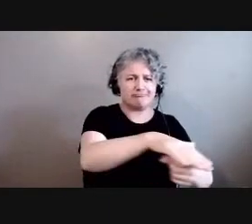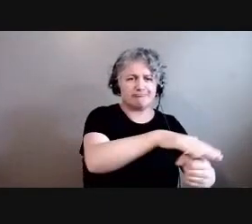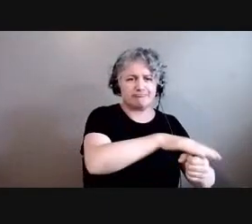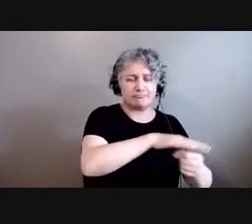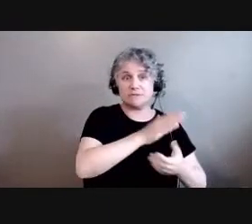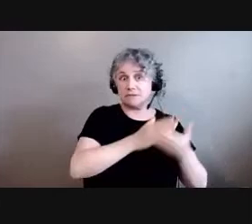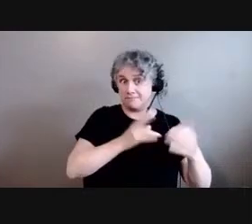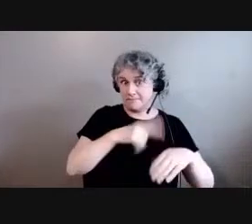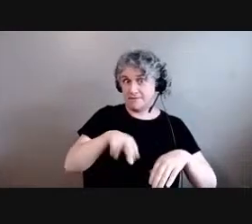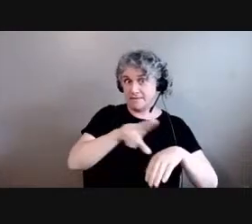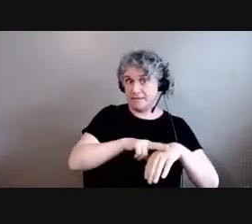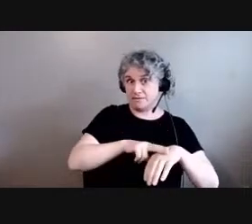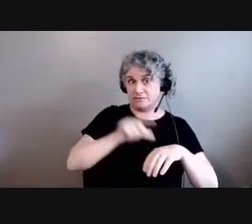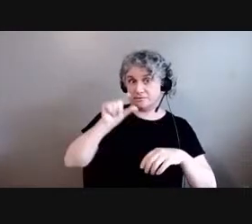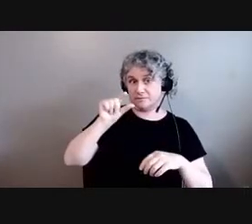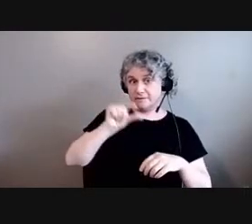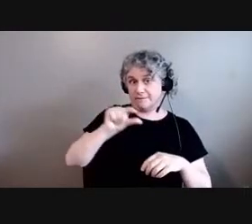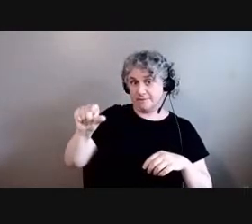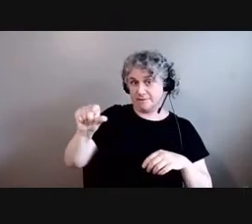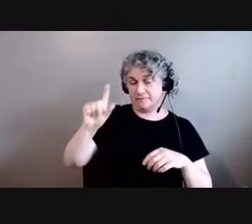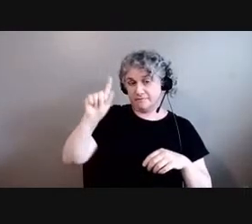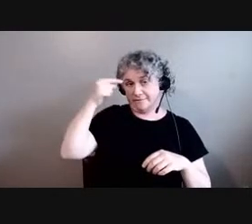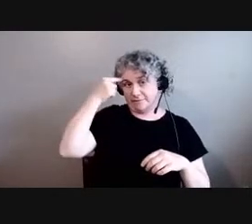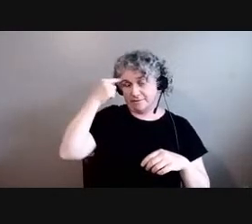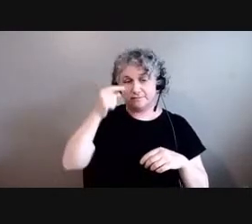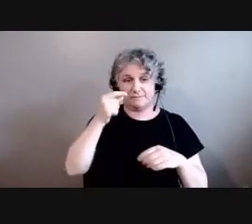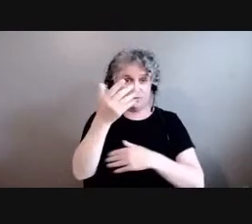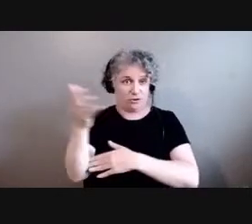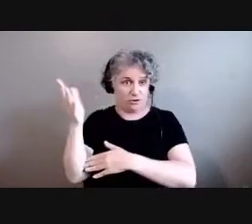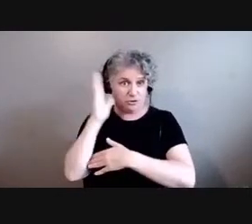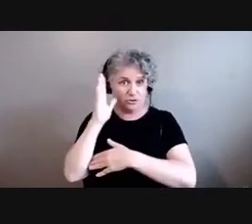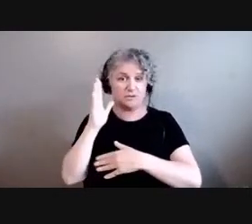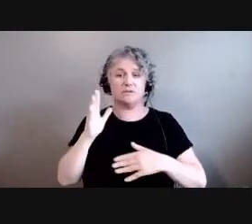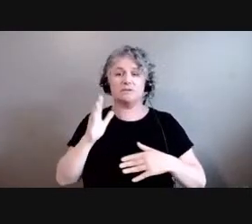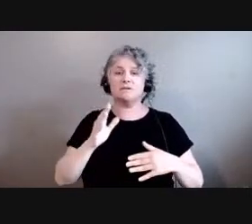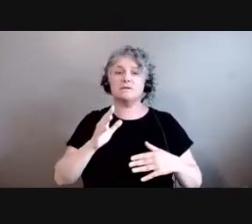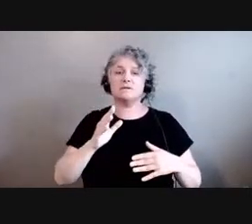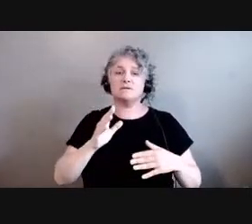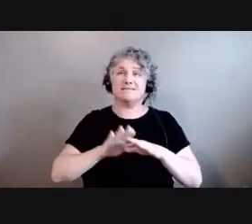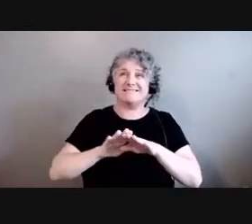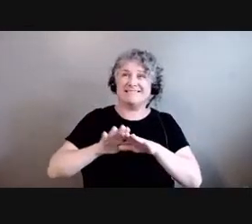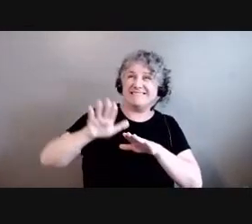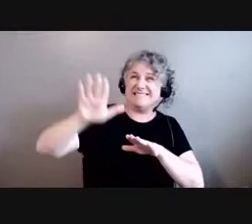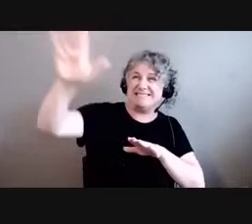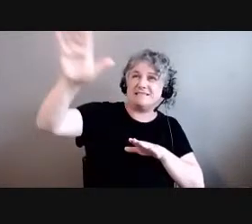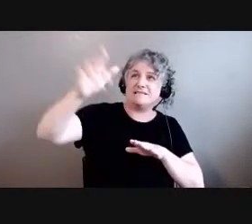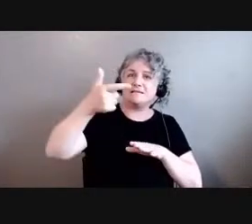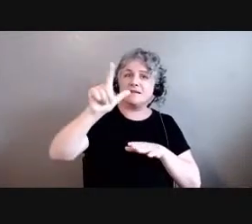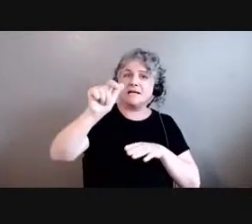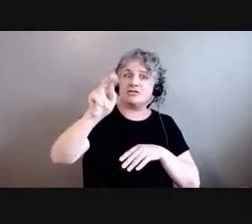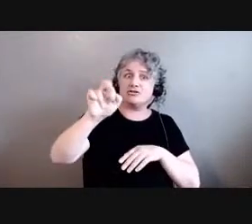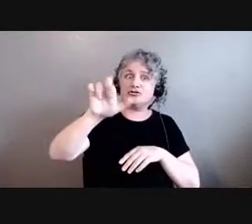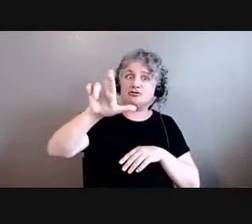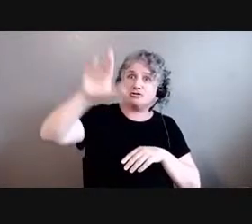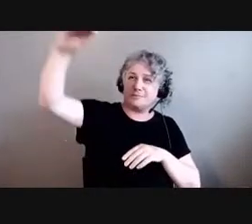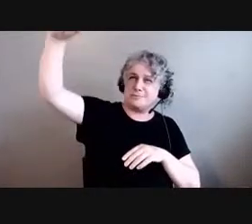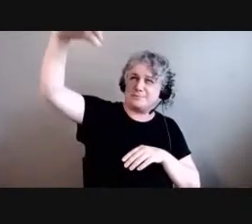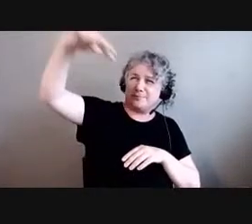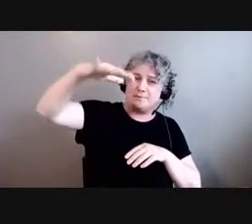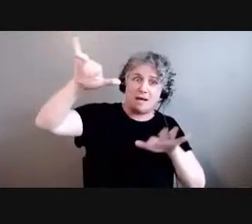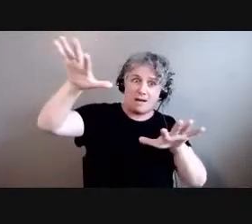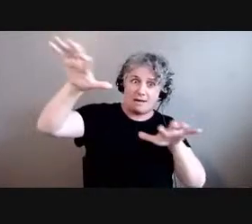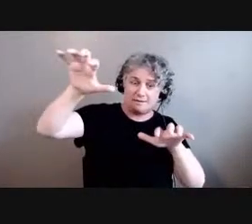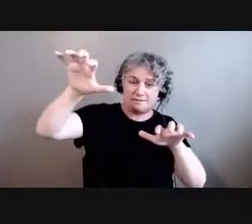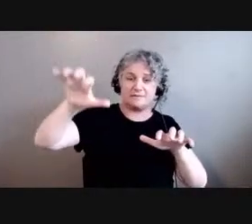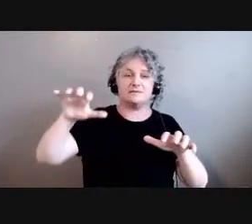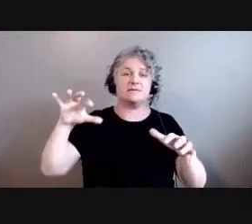national parks. The national parks in Montana are Glacier, which spans the Canadian border and combines with Waterton Lakes